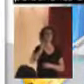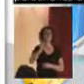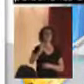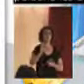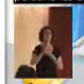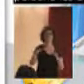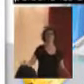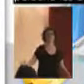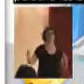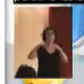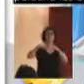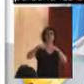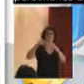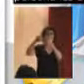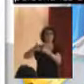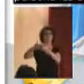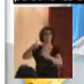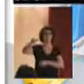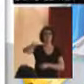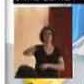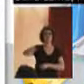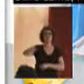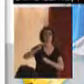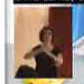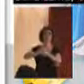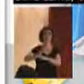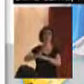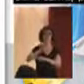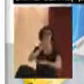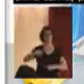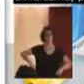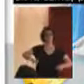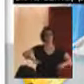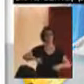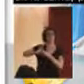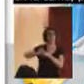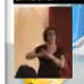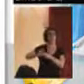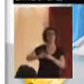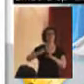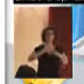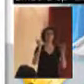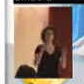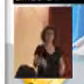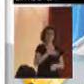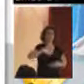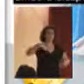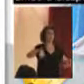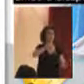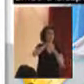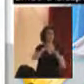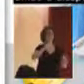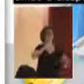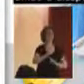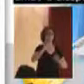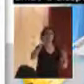physical disabilities as far as the touch mobile phone is concerned. So this is something that we still need